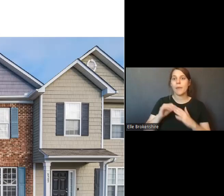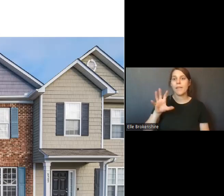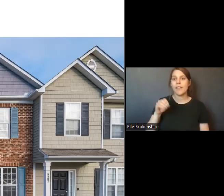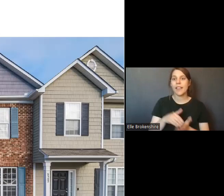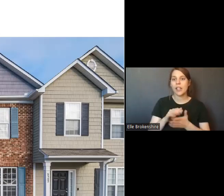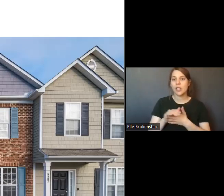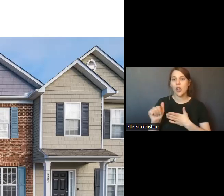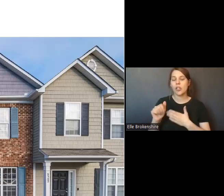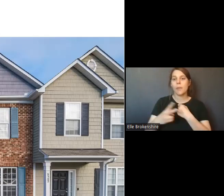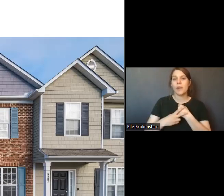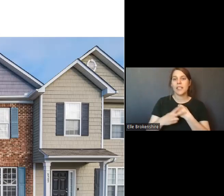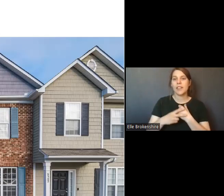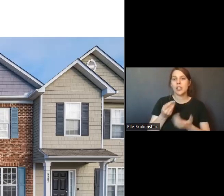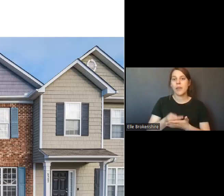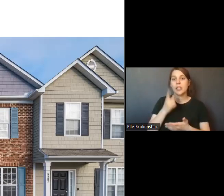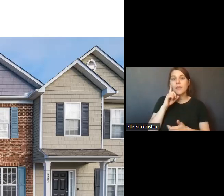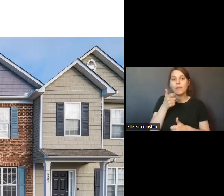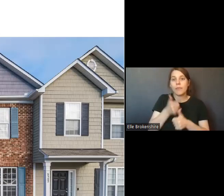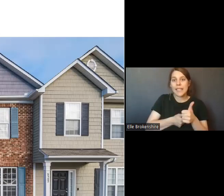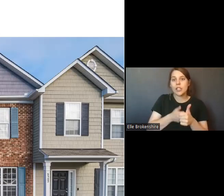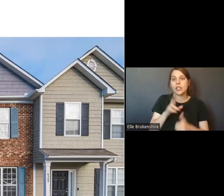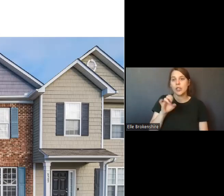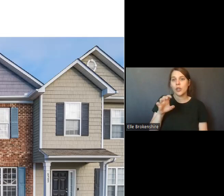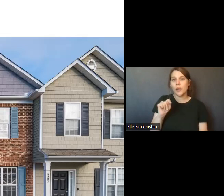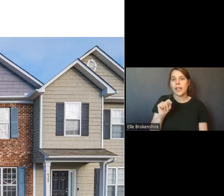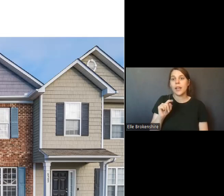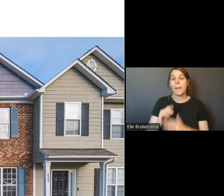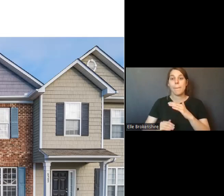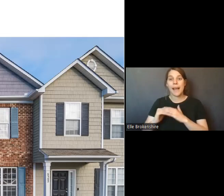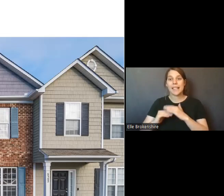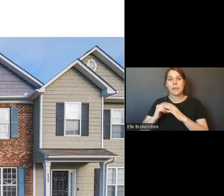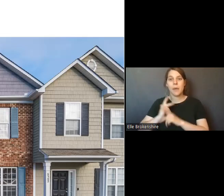funds per affordable unit, with a maximum per project loan of